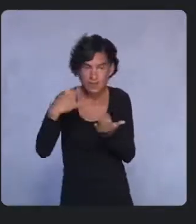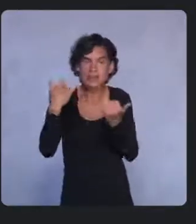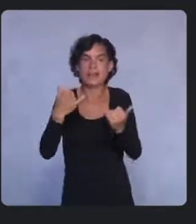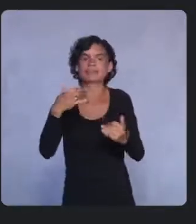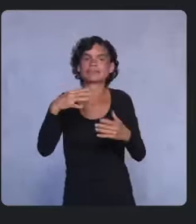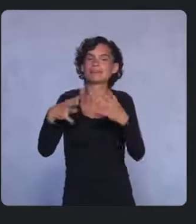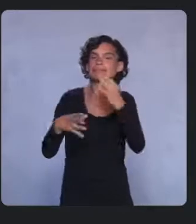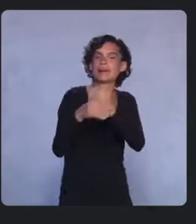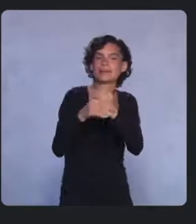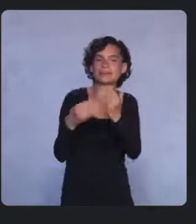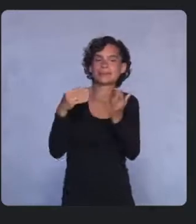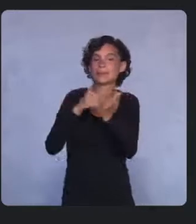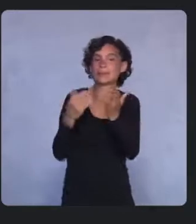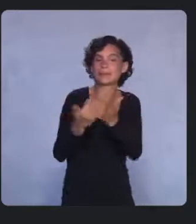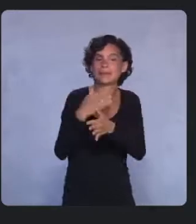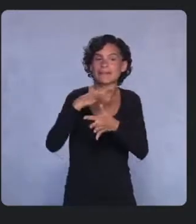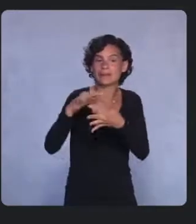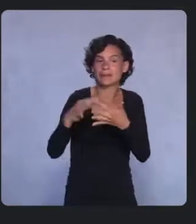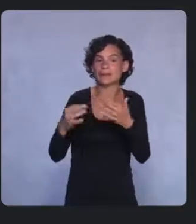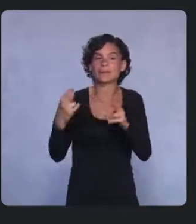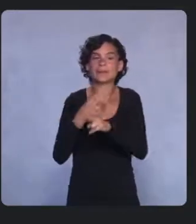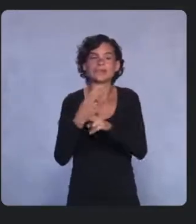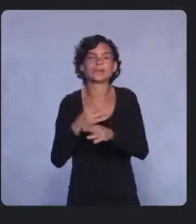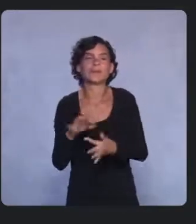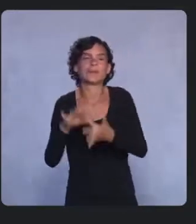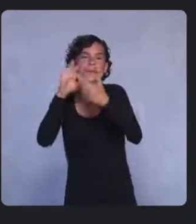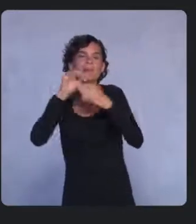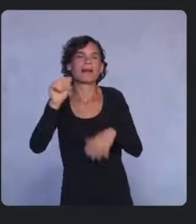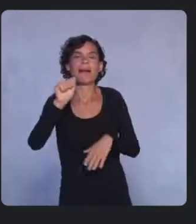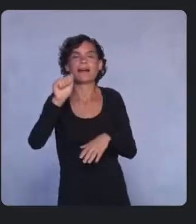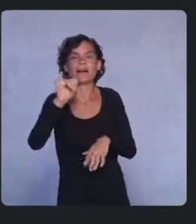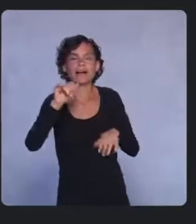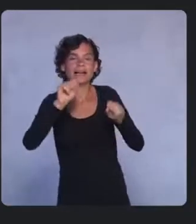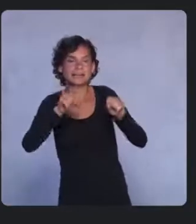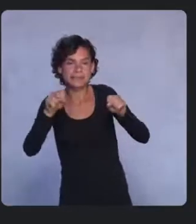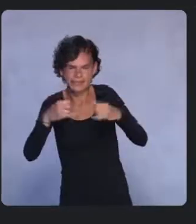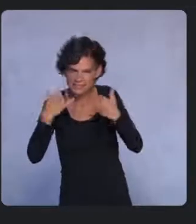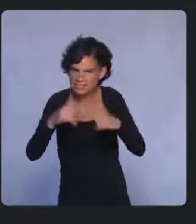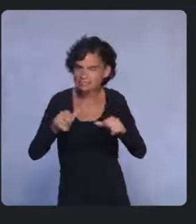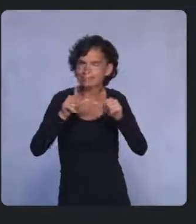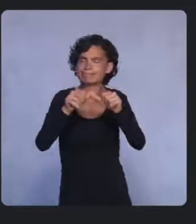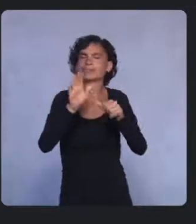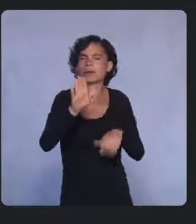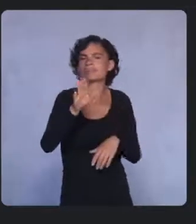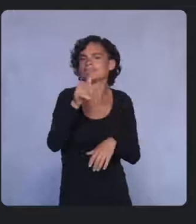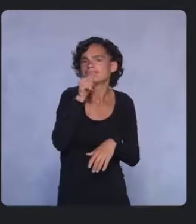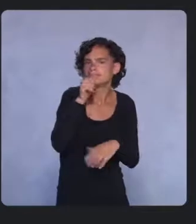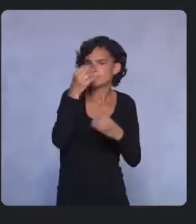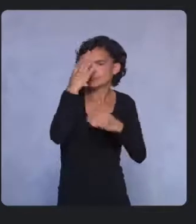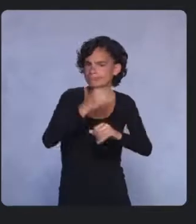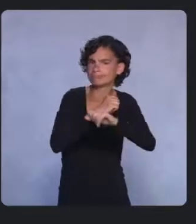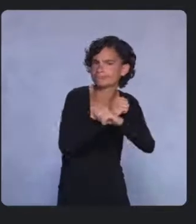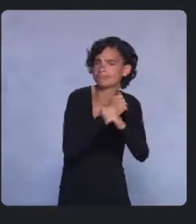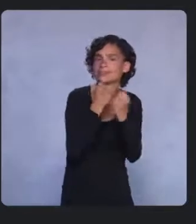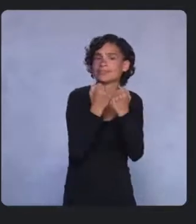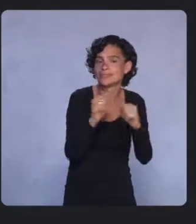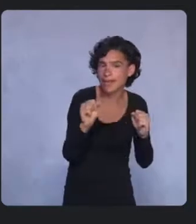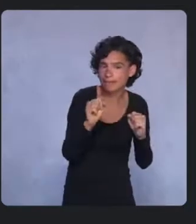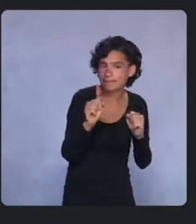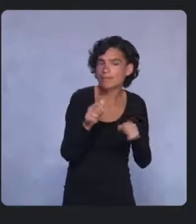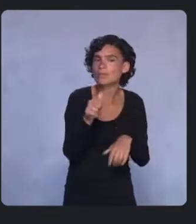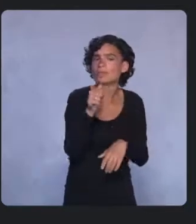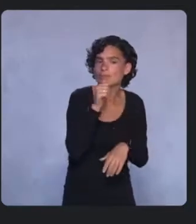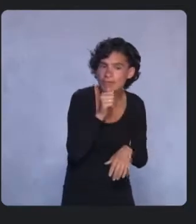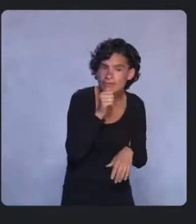our unique AI capabilities while still keeping your personal information safe, private,